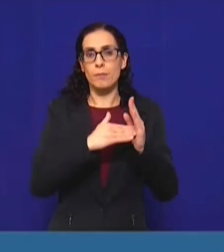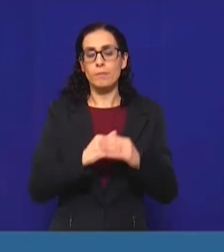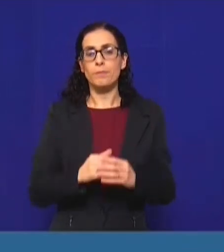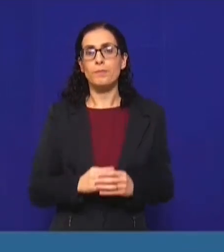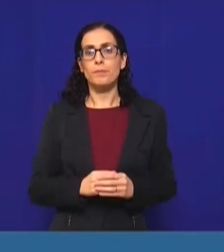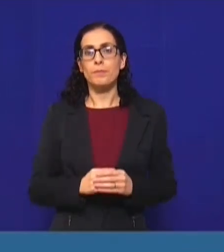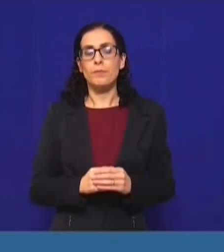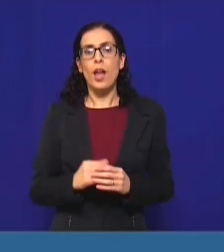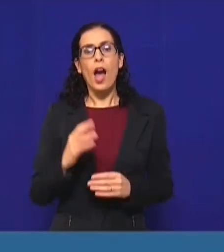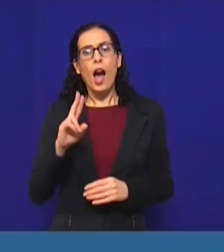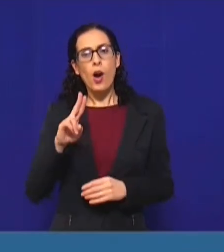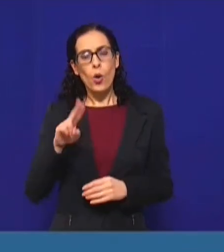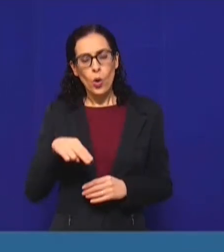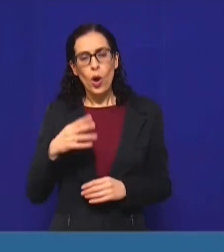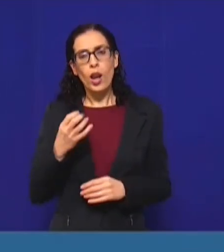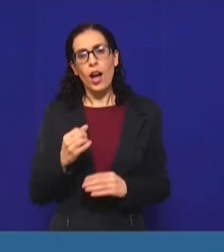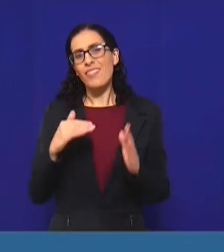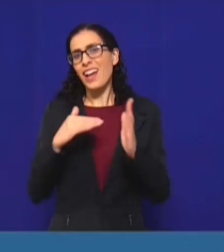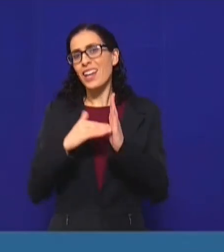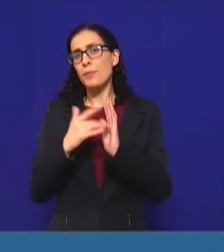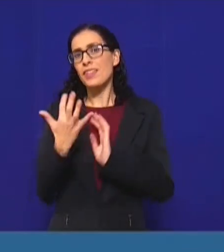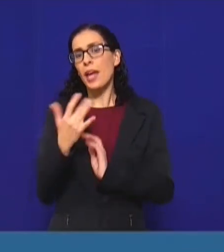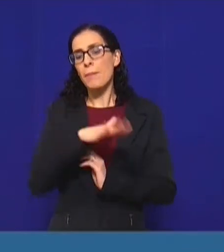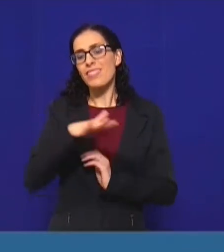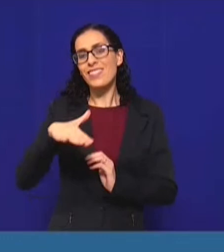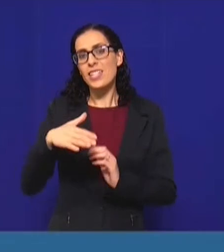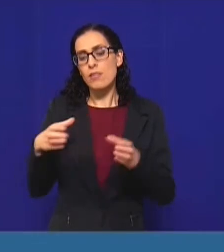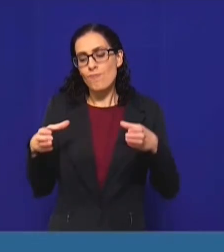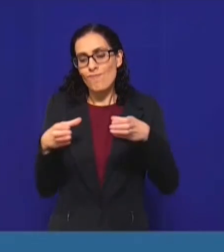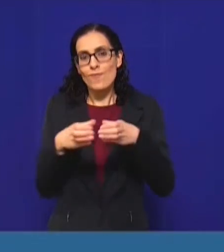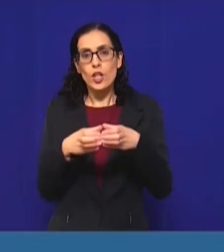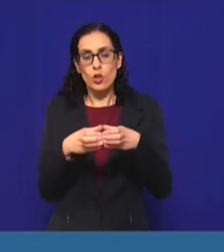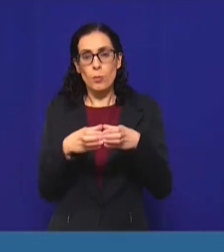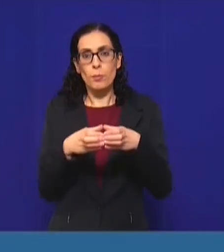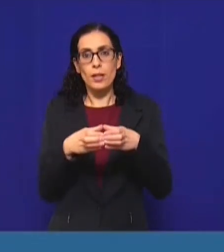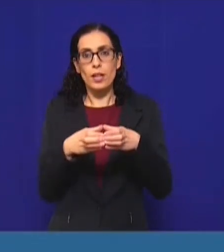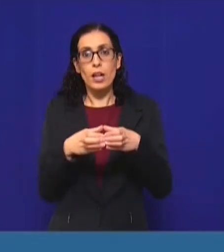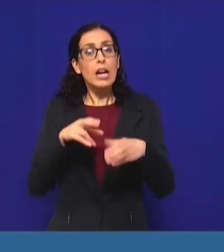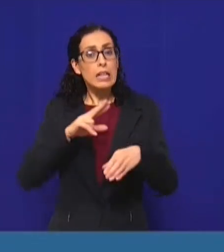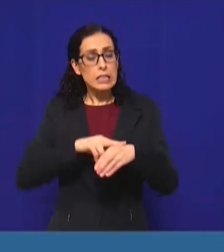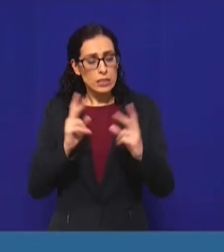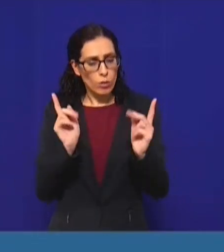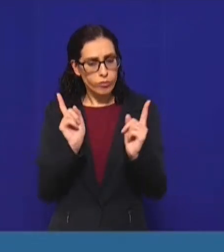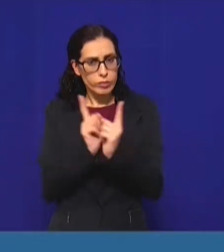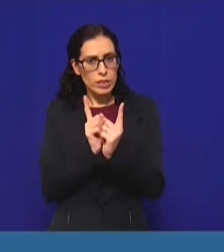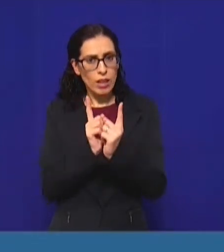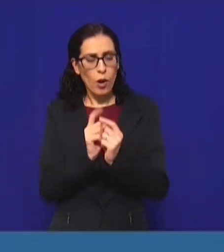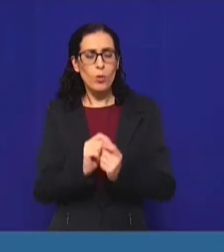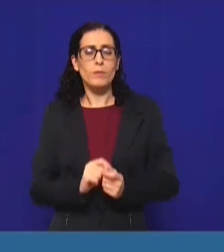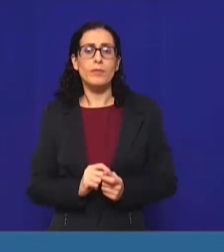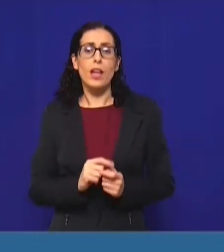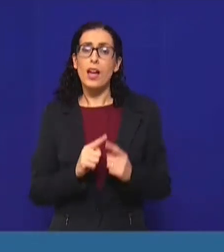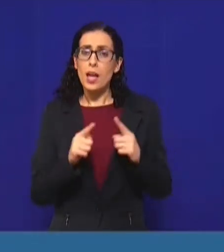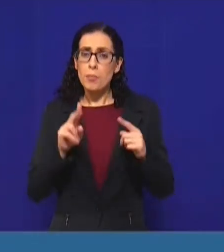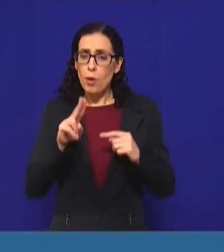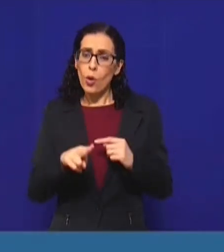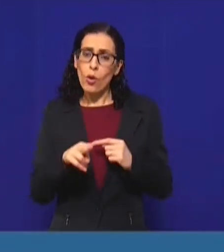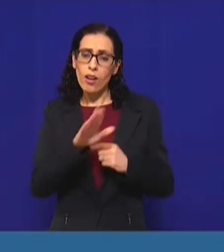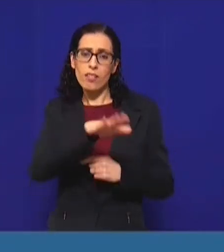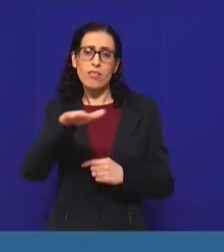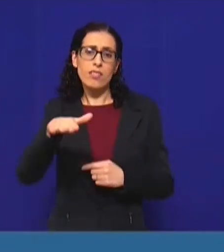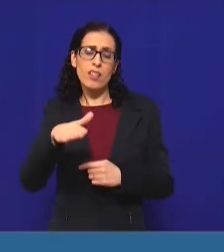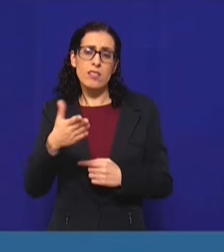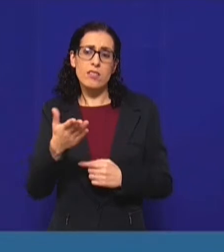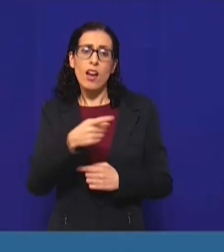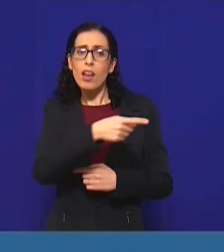ukoll il-limitazzjoni tan-numru ta' nies ta' 6 li huwa numru li huwa żgħar li jistgħu jkunu flimkien. Però nappellaw ukoll il-pubbliku li tiġi